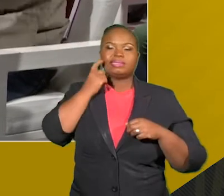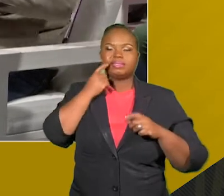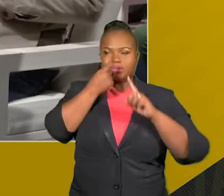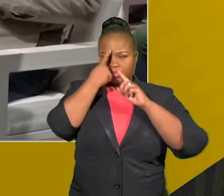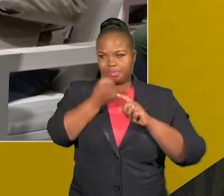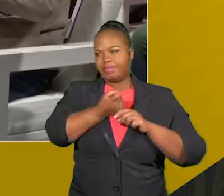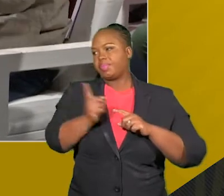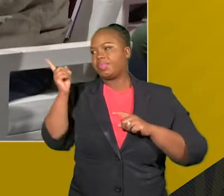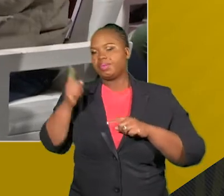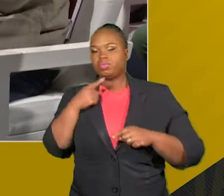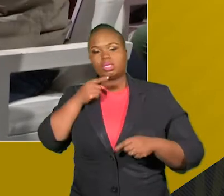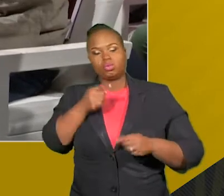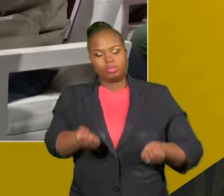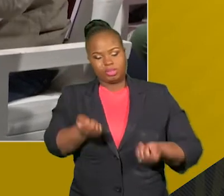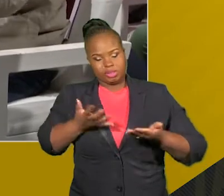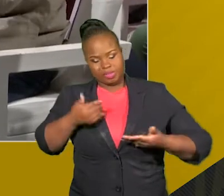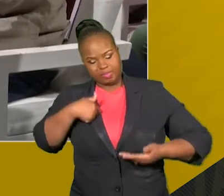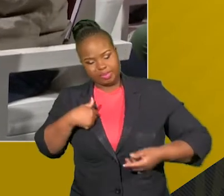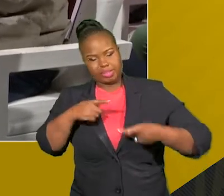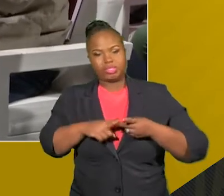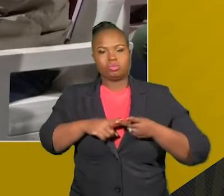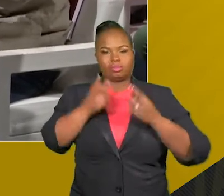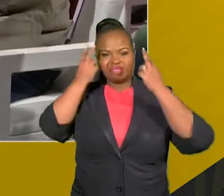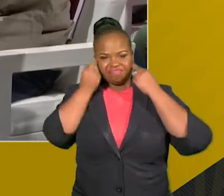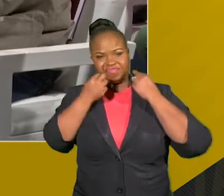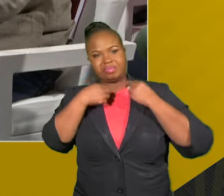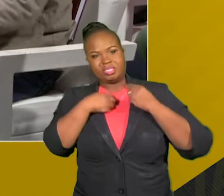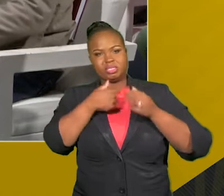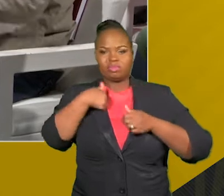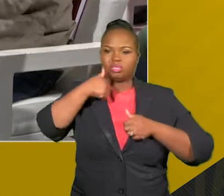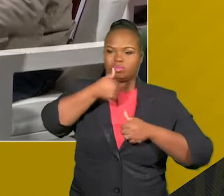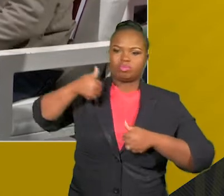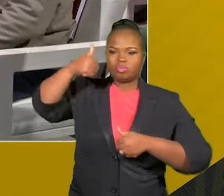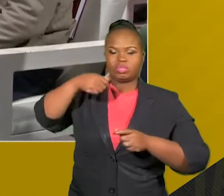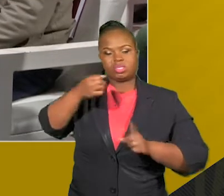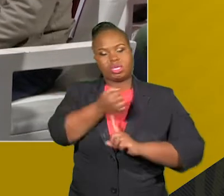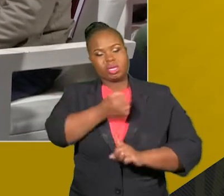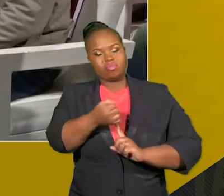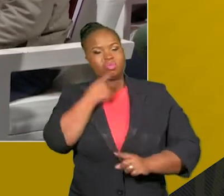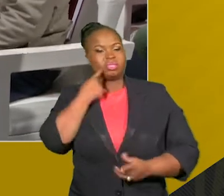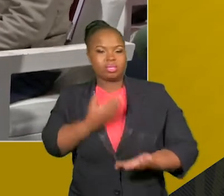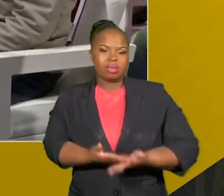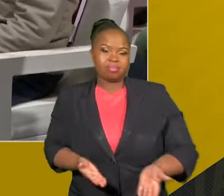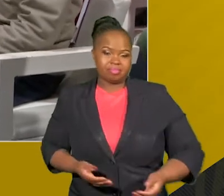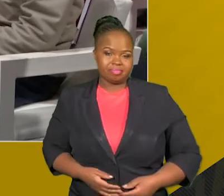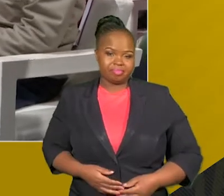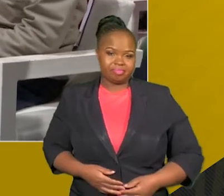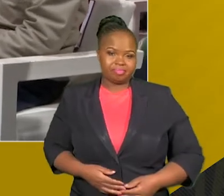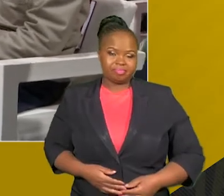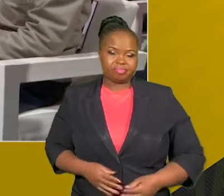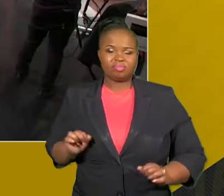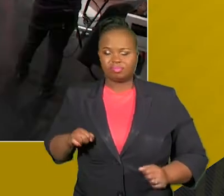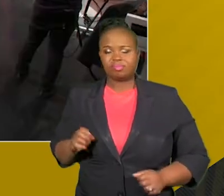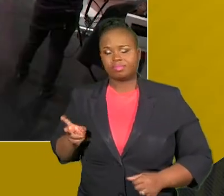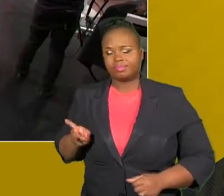are here to serve me, they are here to be confined to some space, and they are subject to abuse and vulnerable to that also. And Kini, I think that's what we need to